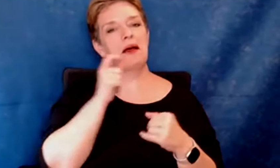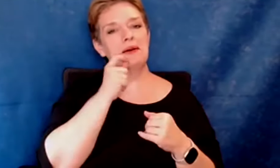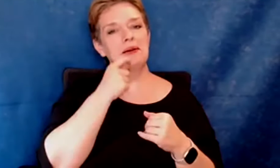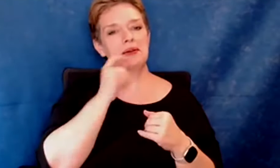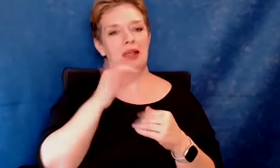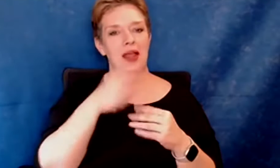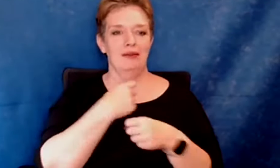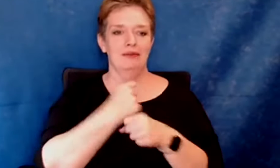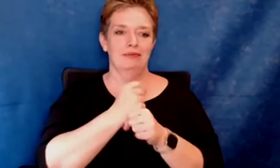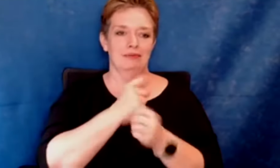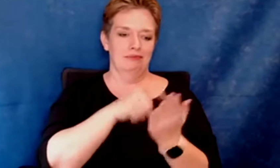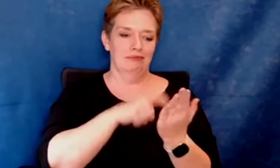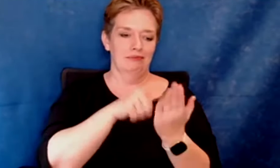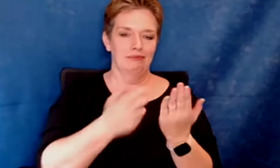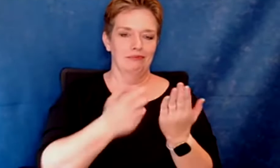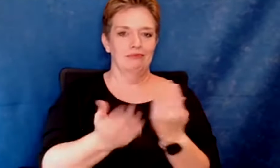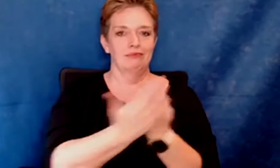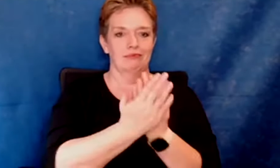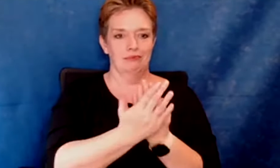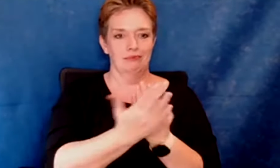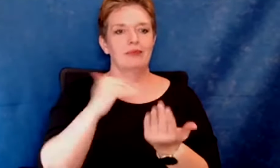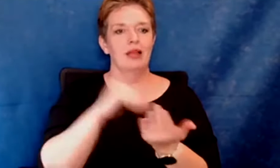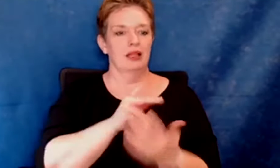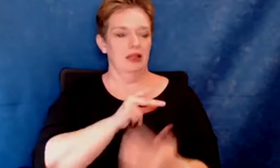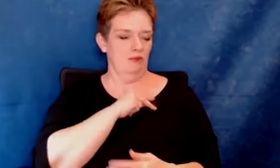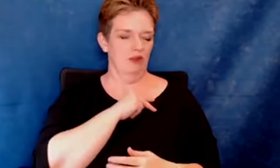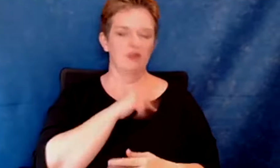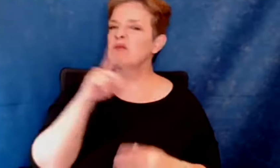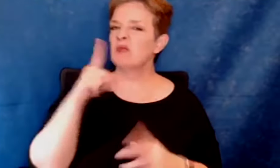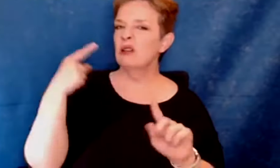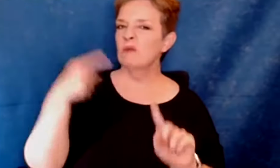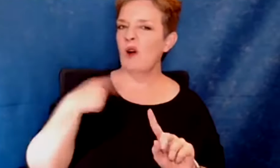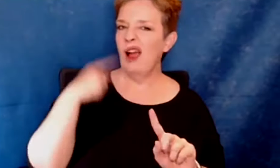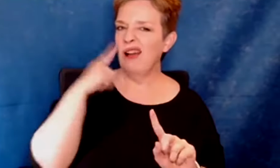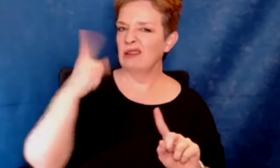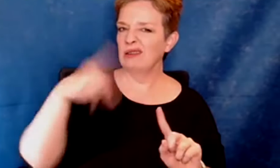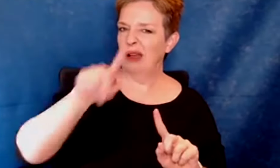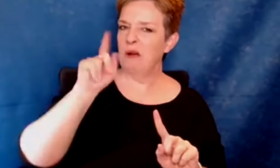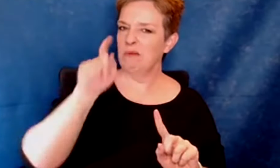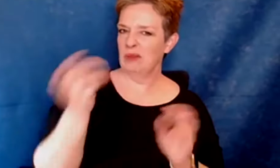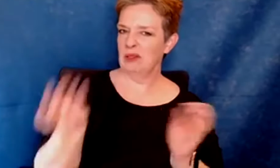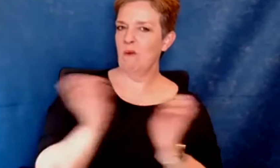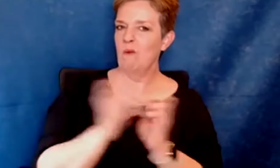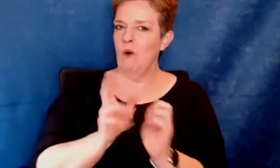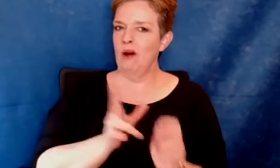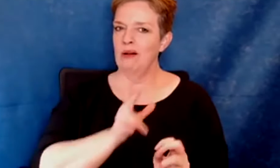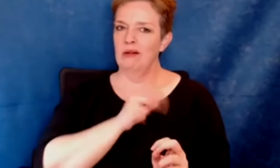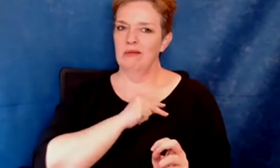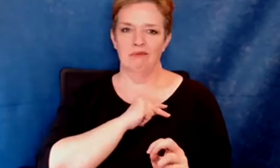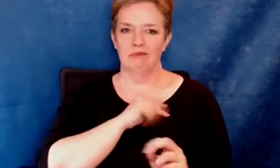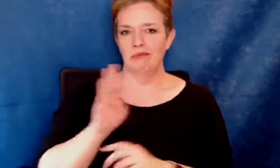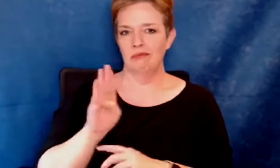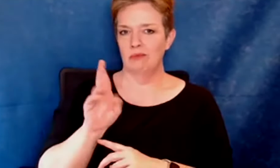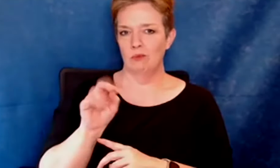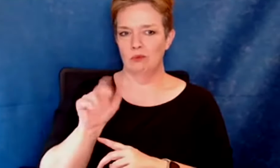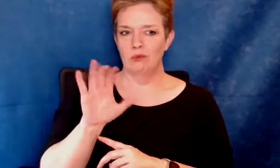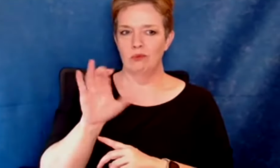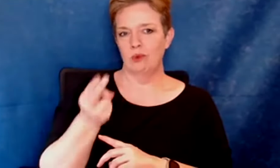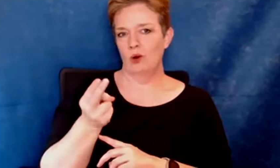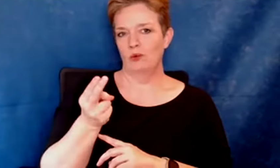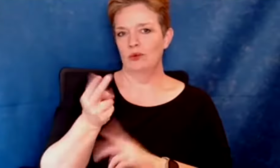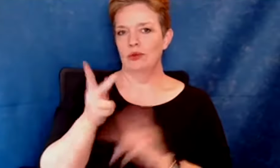Again, a nice brooch. I think people need to wear more brooches. I think they're just so fancy. A fascinator, a little conversation